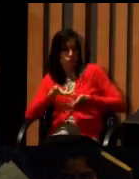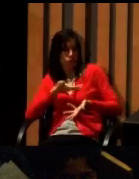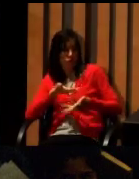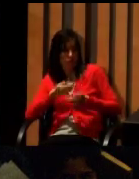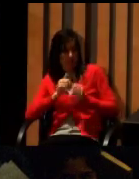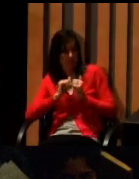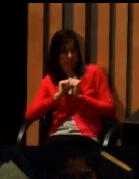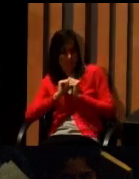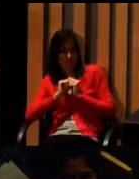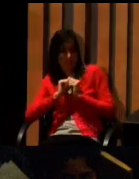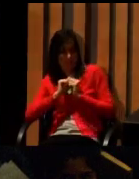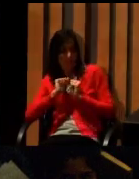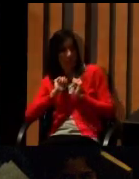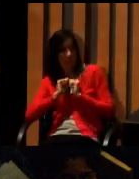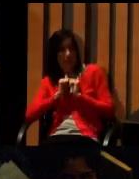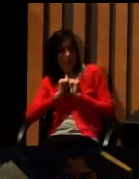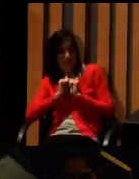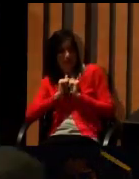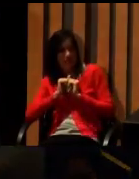That's what it's all about.